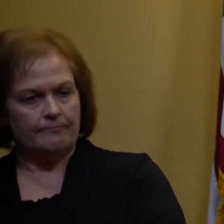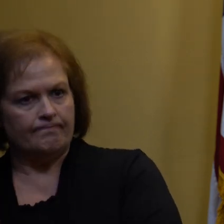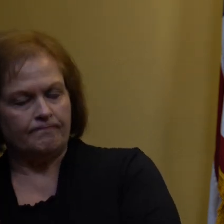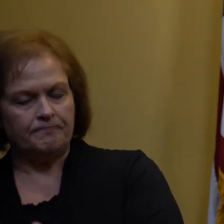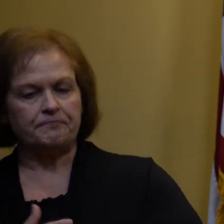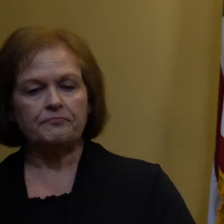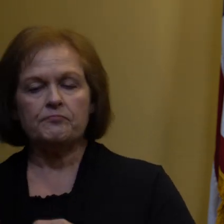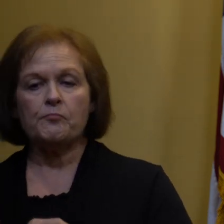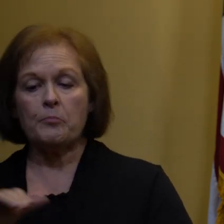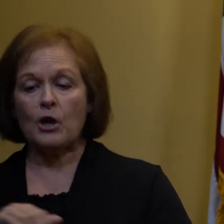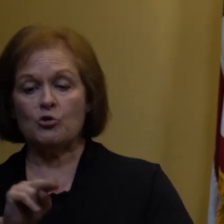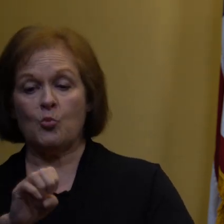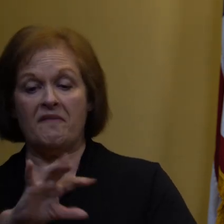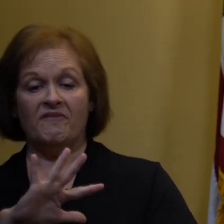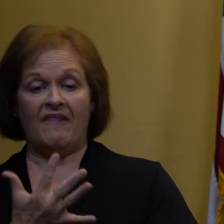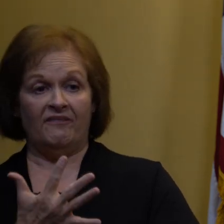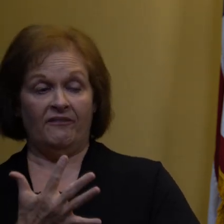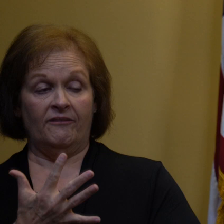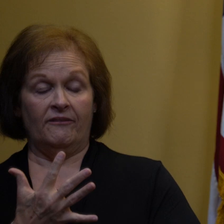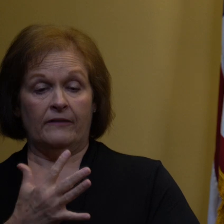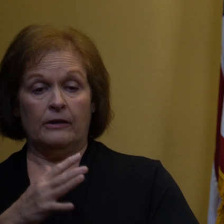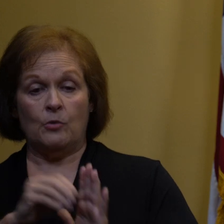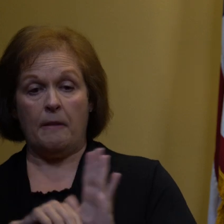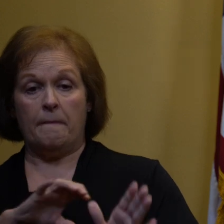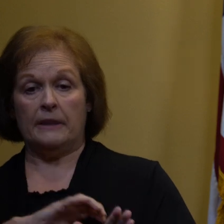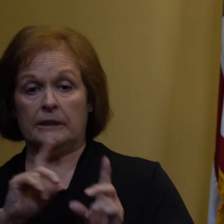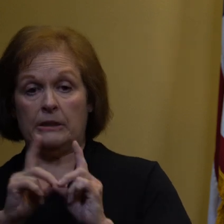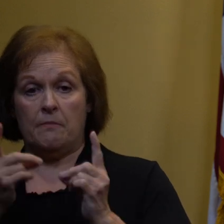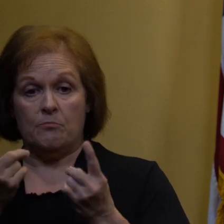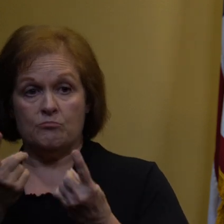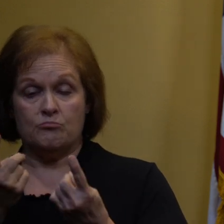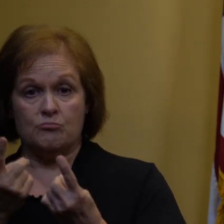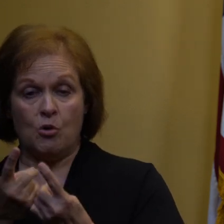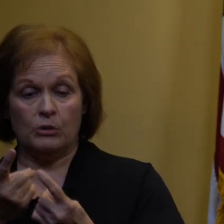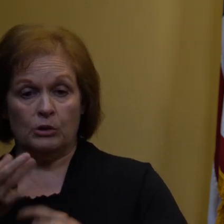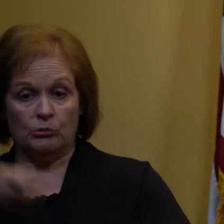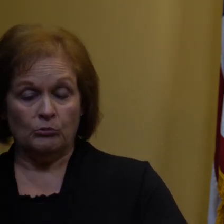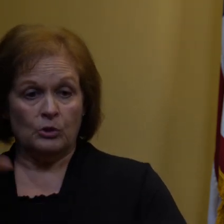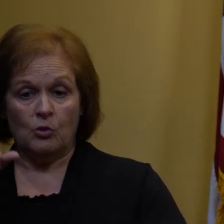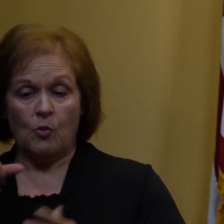trajectory. As of June 5th, the New Orleans Police Department confiscated